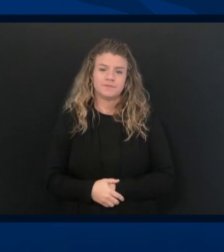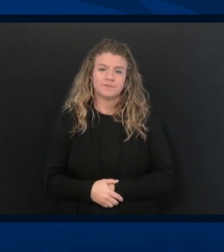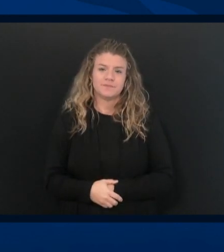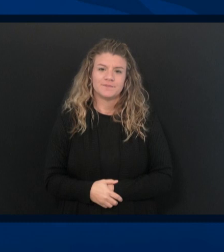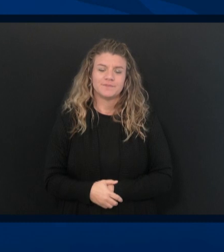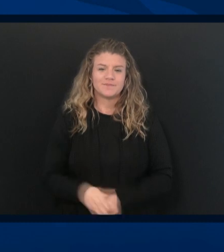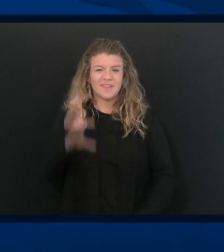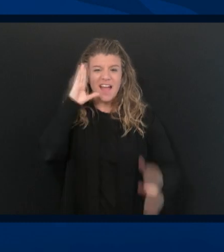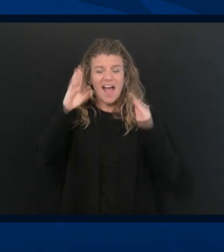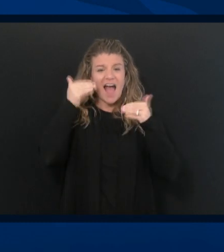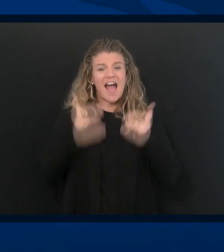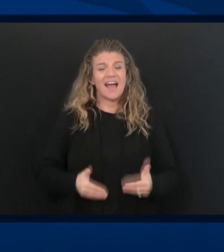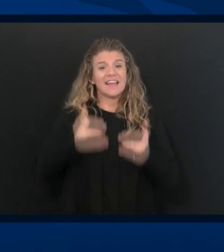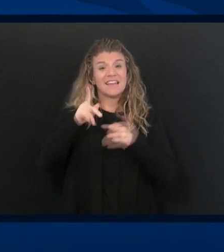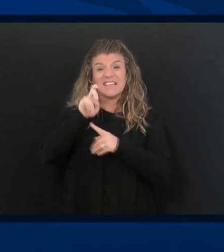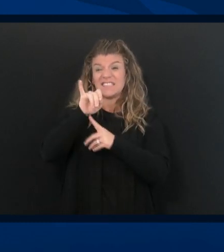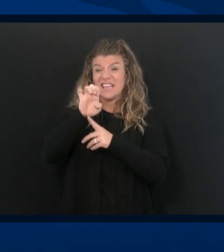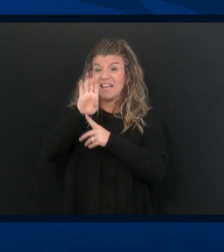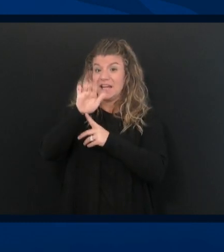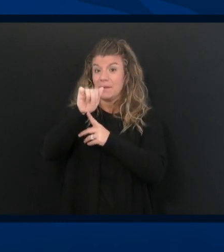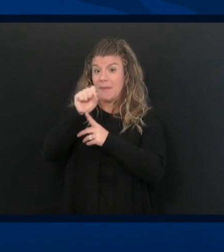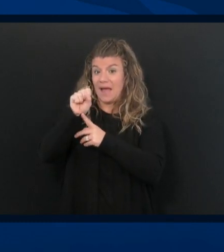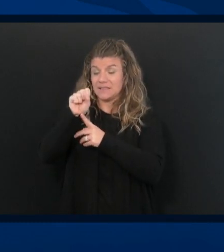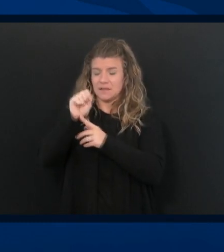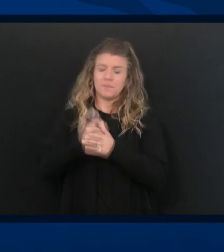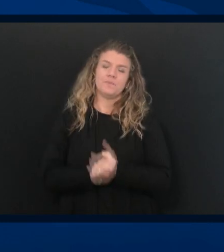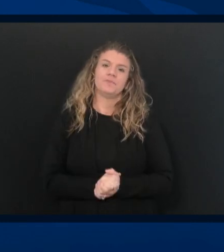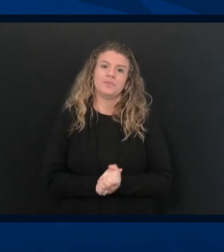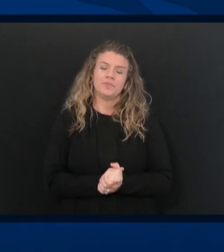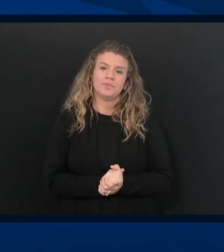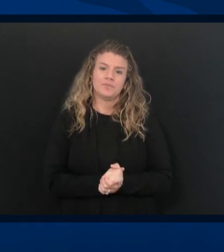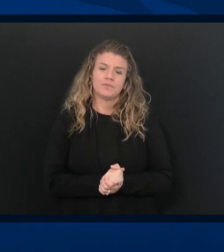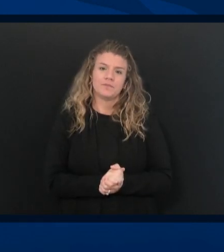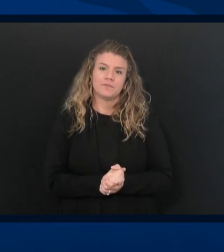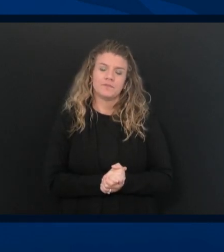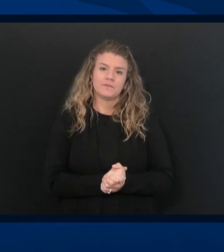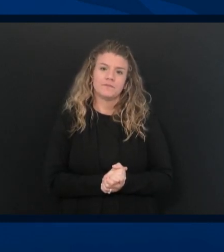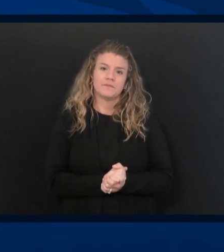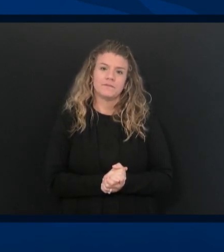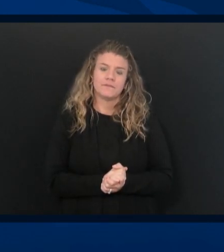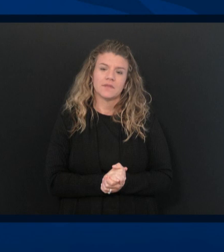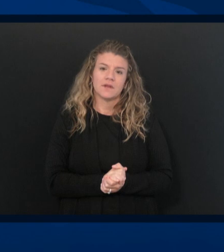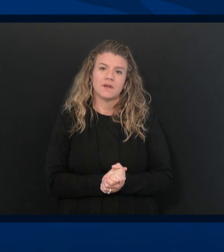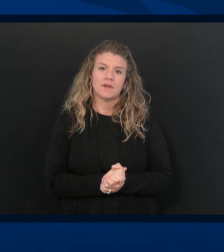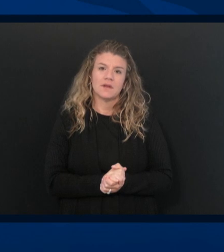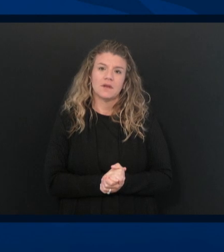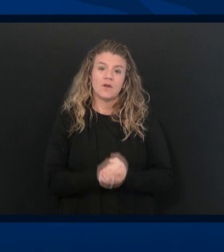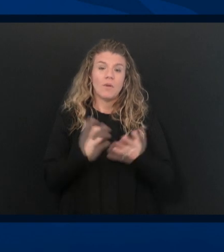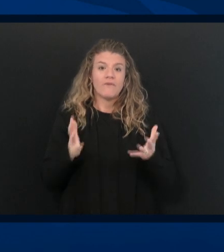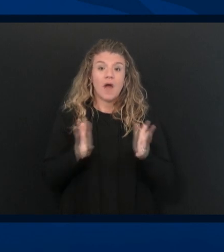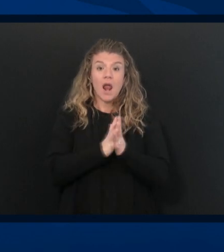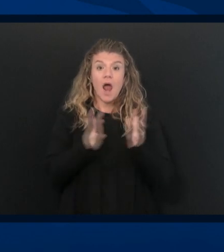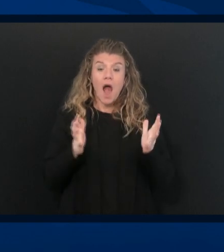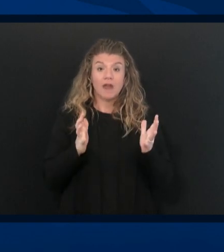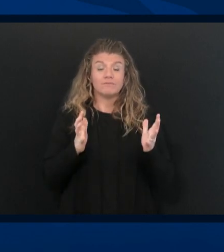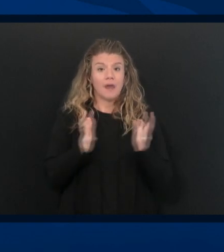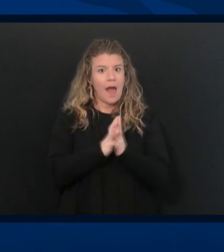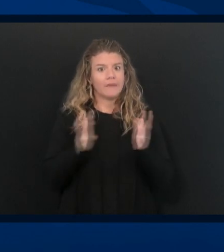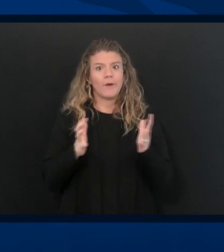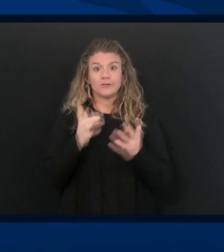Hi, this is Kenny Bass with Channel 8 and Fox 11 in Charleston. Governor, a lot of questions because Memorial Day is quickly